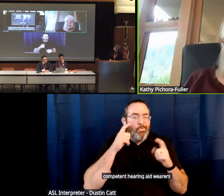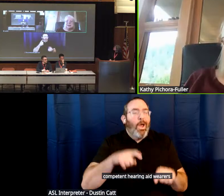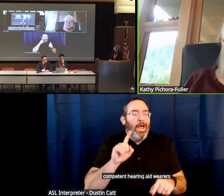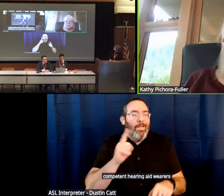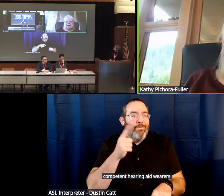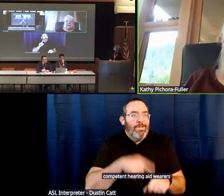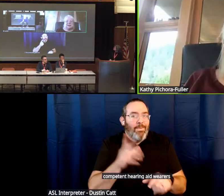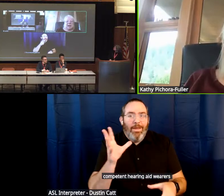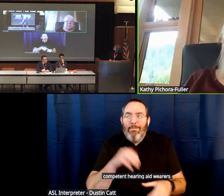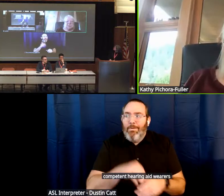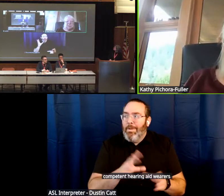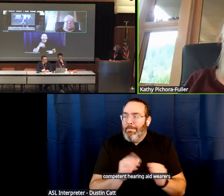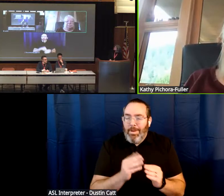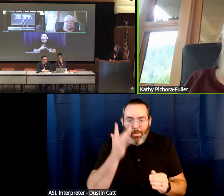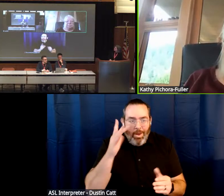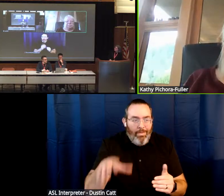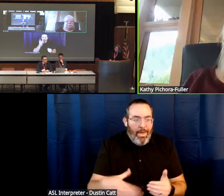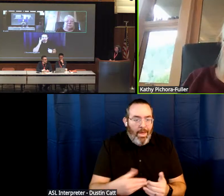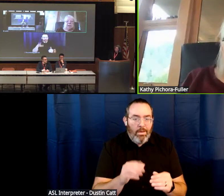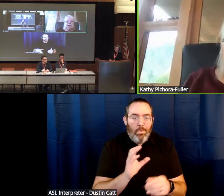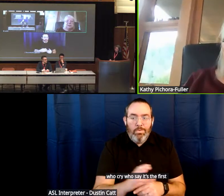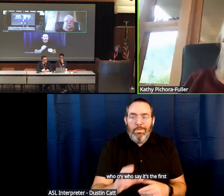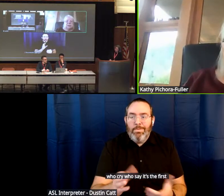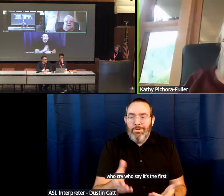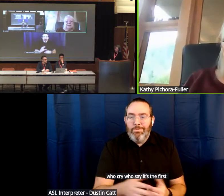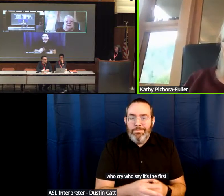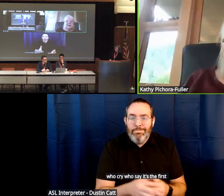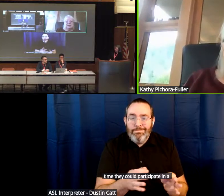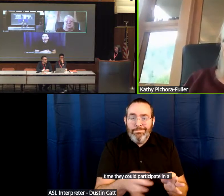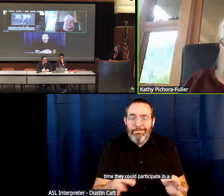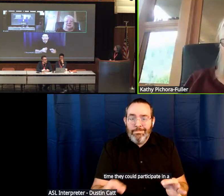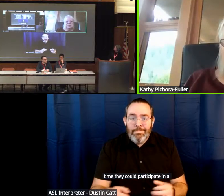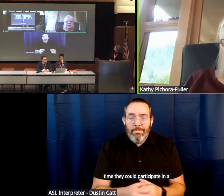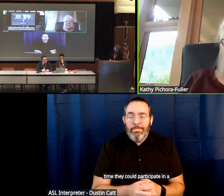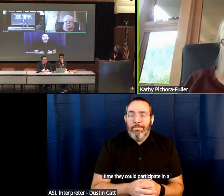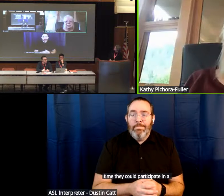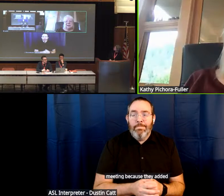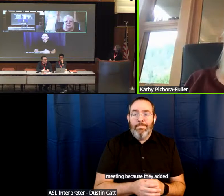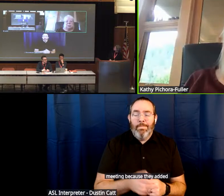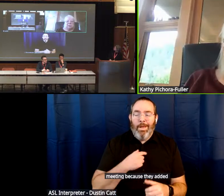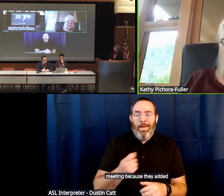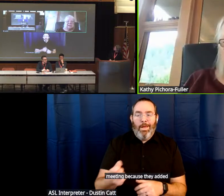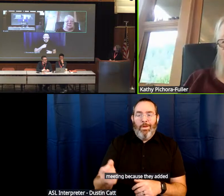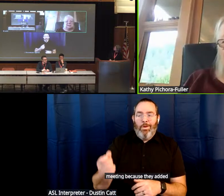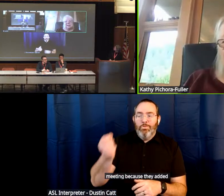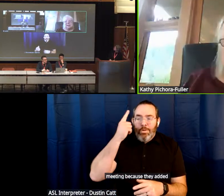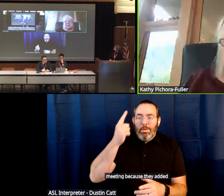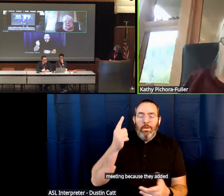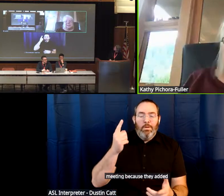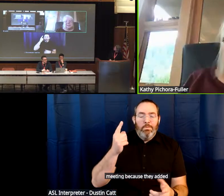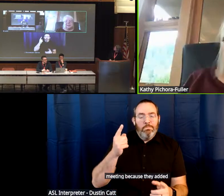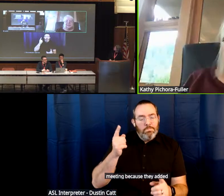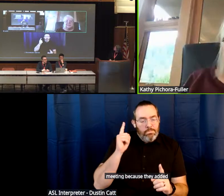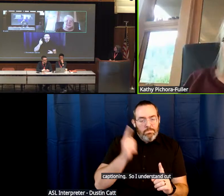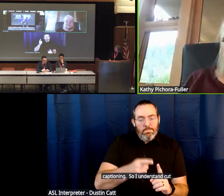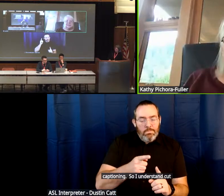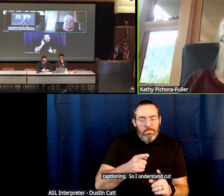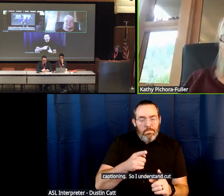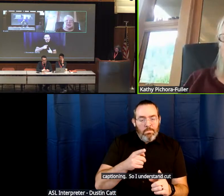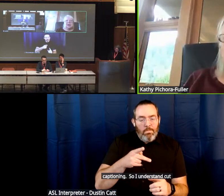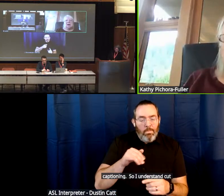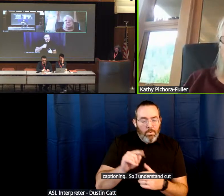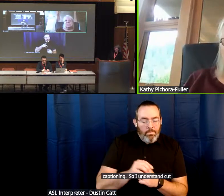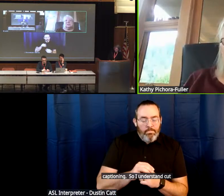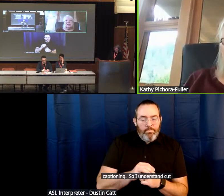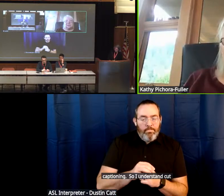because we added captioning. So I understand, cut points and things that